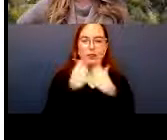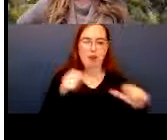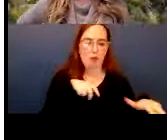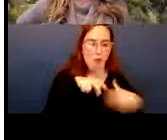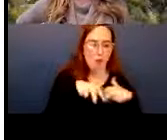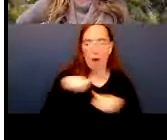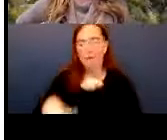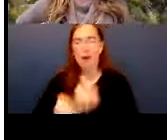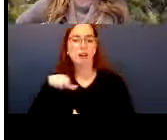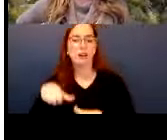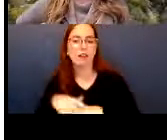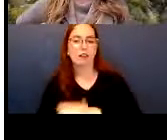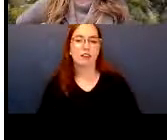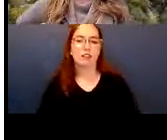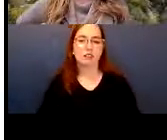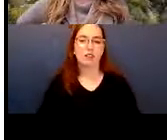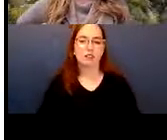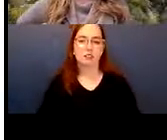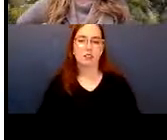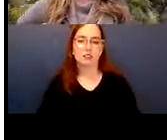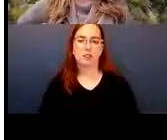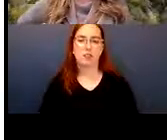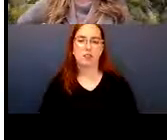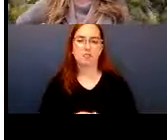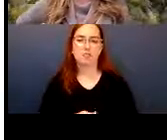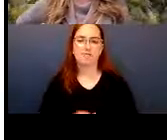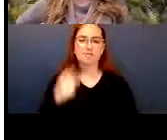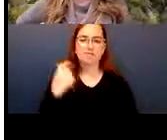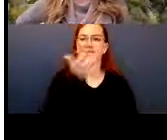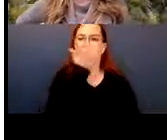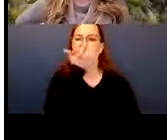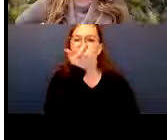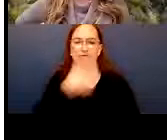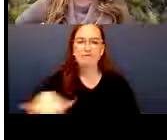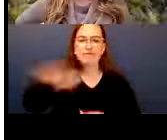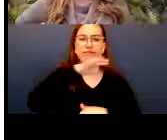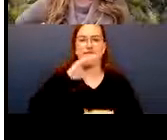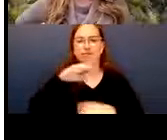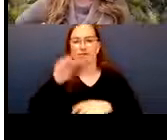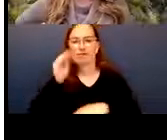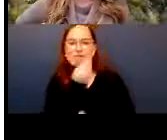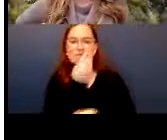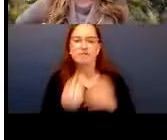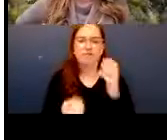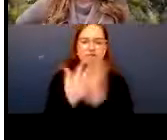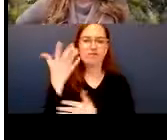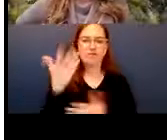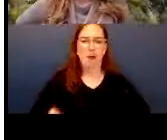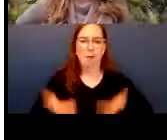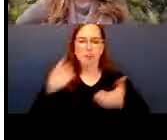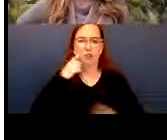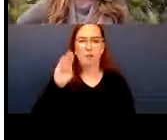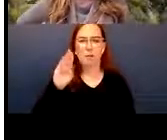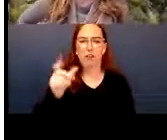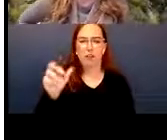bikes. We have an ecological uplift of the Butler landfill. This one would have mostly meadow with